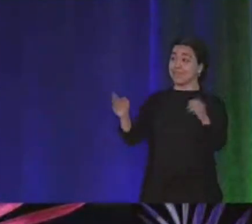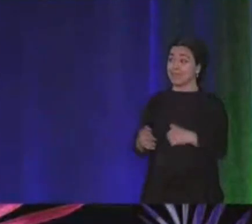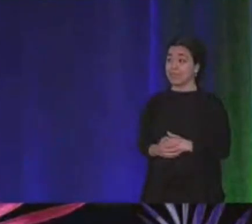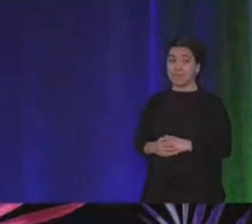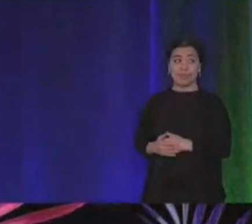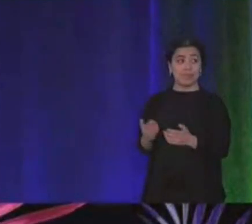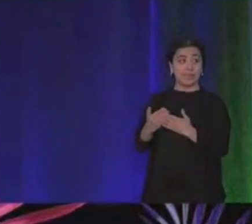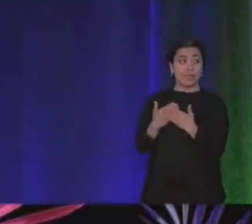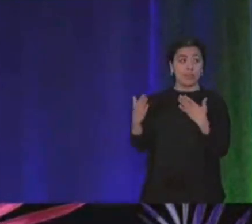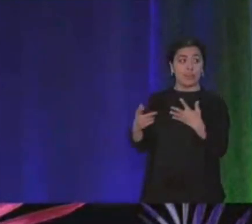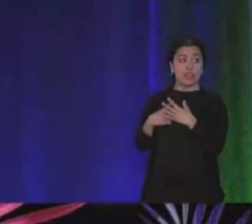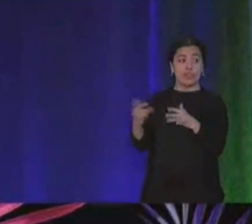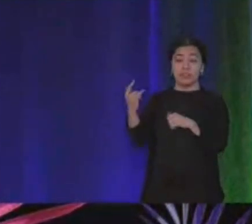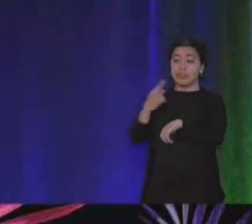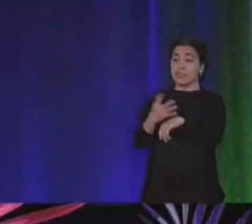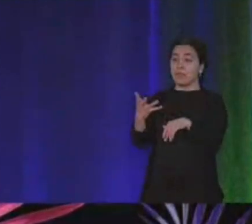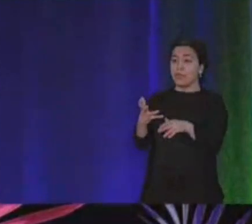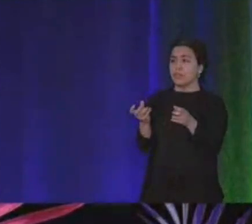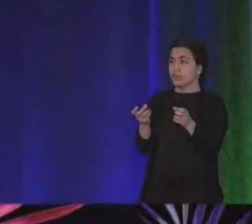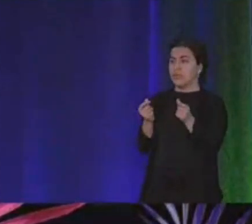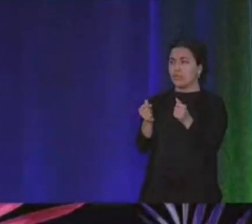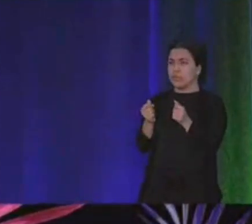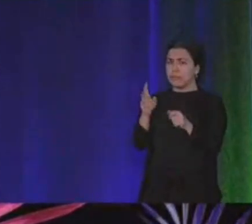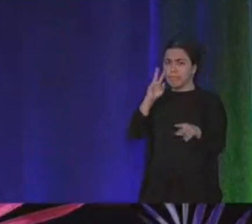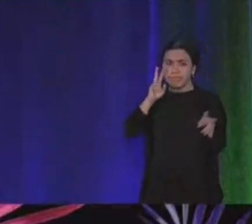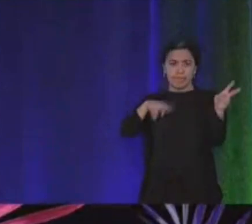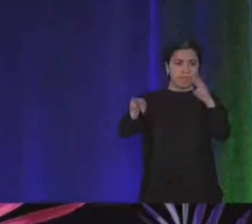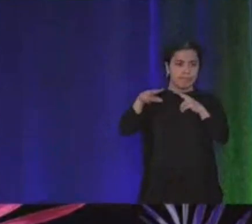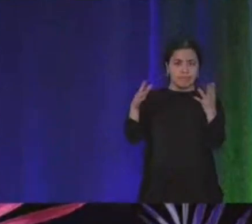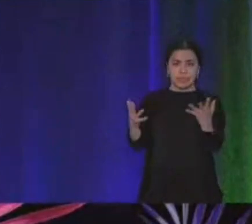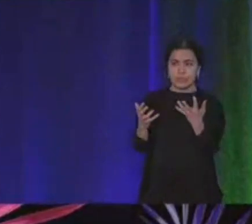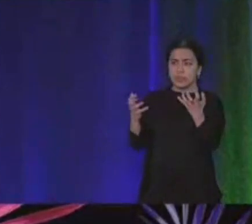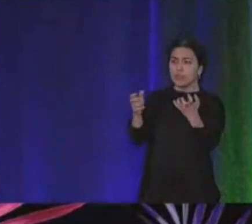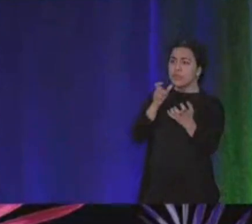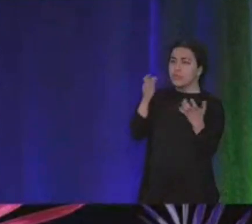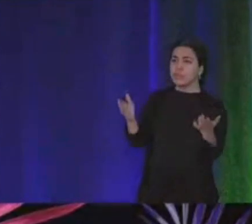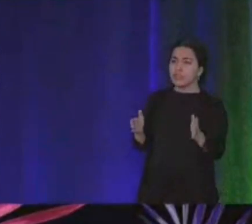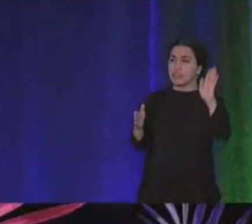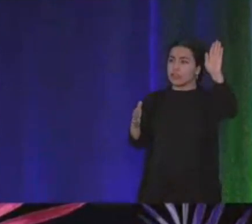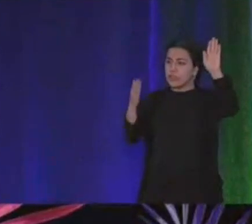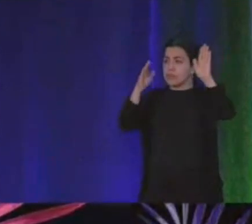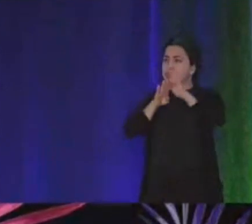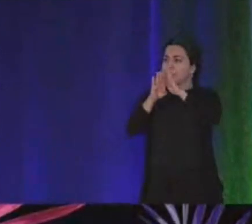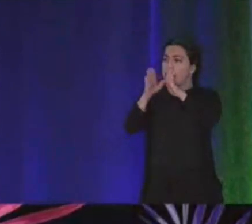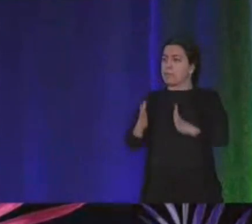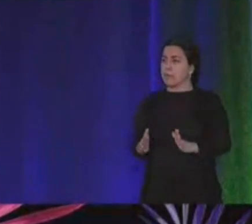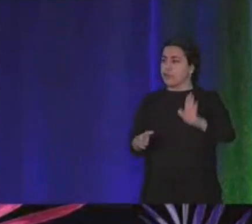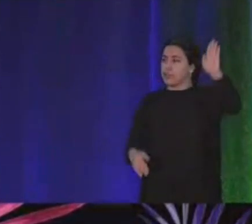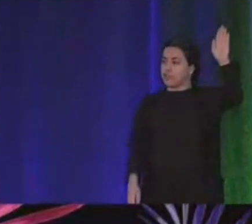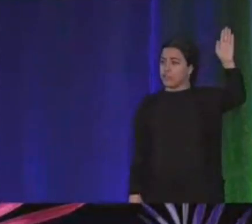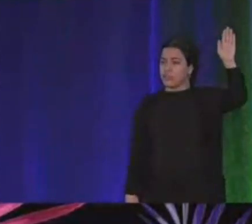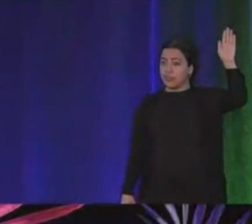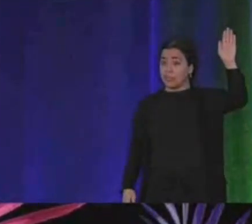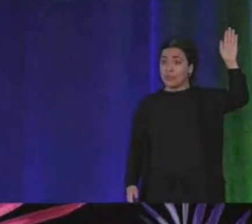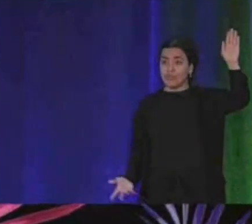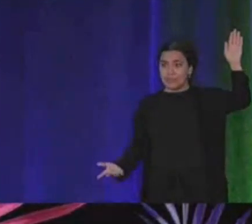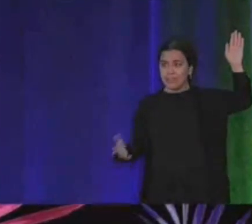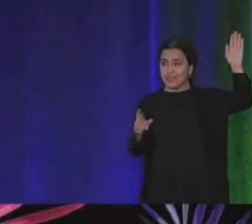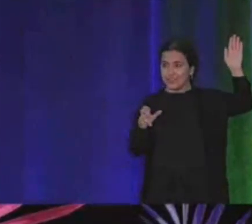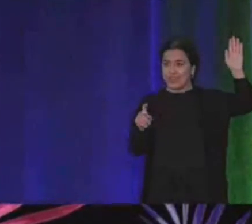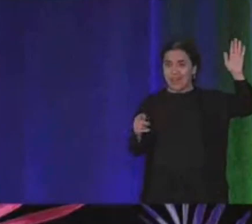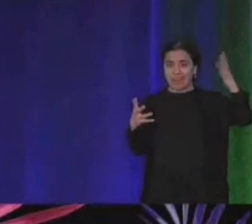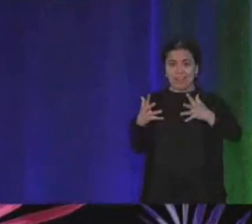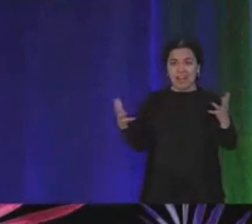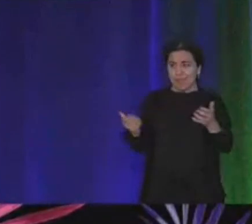Before we get started today, I just want to do a quick survey of the room. How many people here are developers? I'm expecting a lot because it's a React conference. All